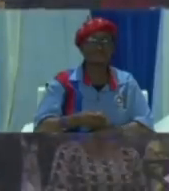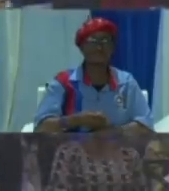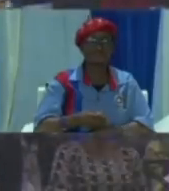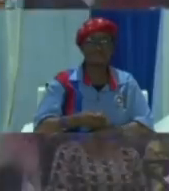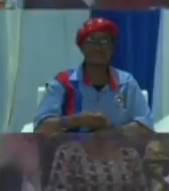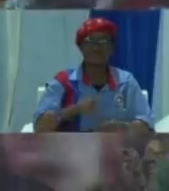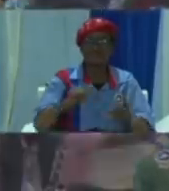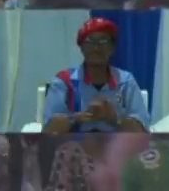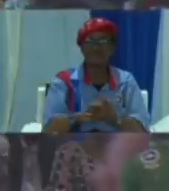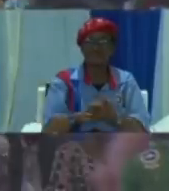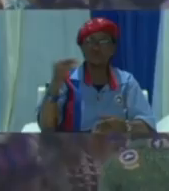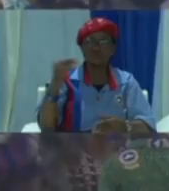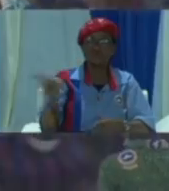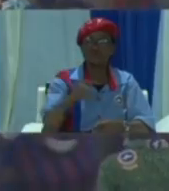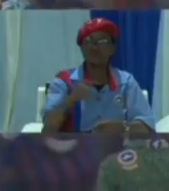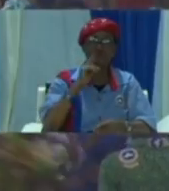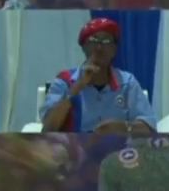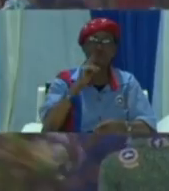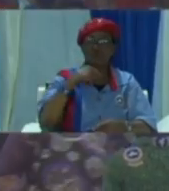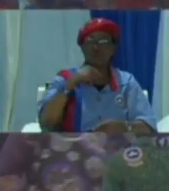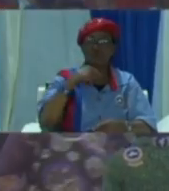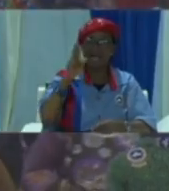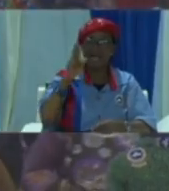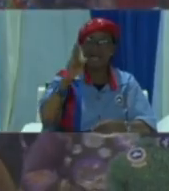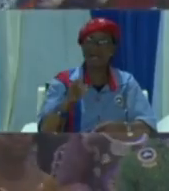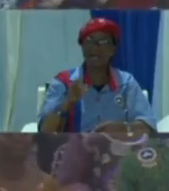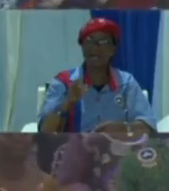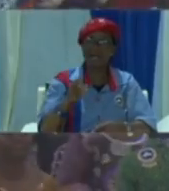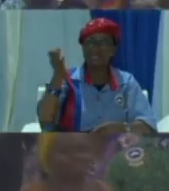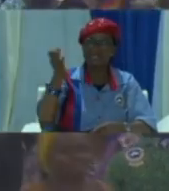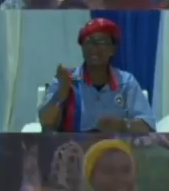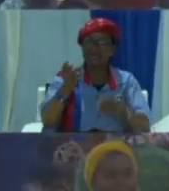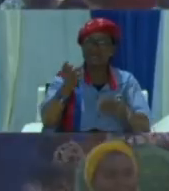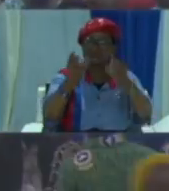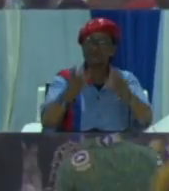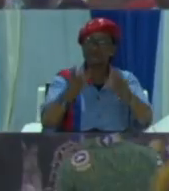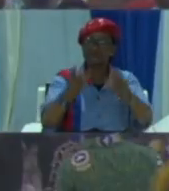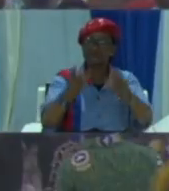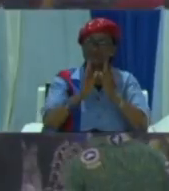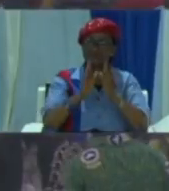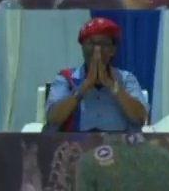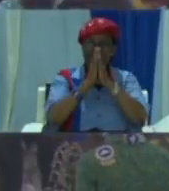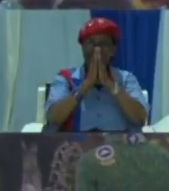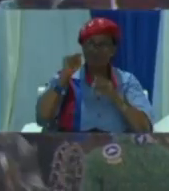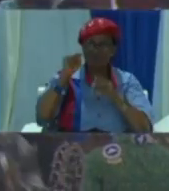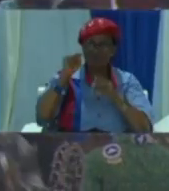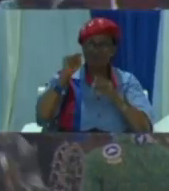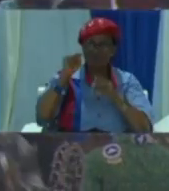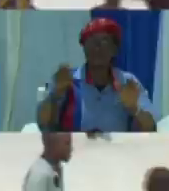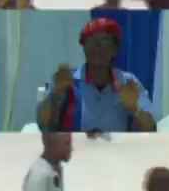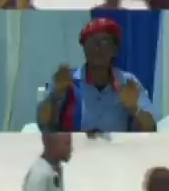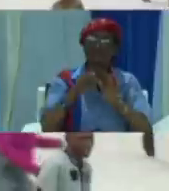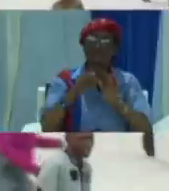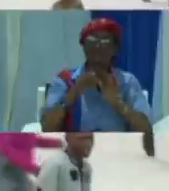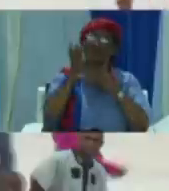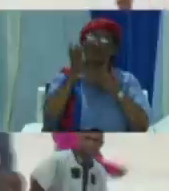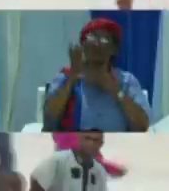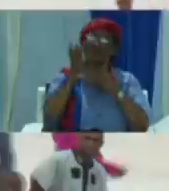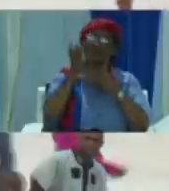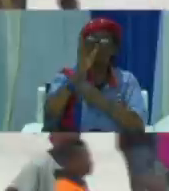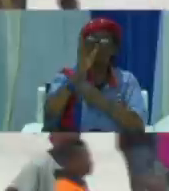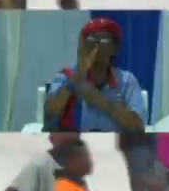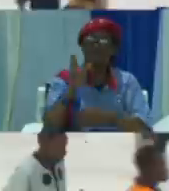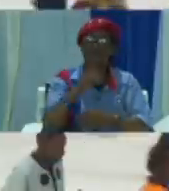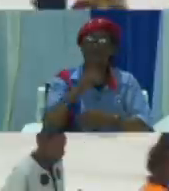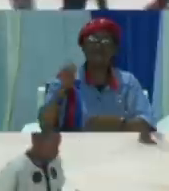Those of you who are there wanting to pray for salvation, cry to God, He will save your soul. Iwo to wa nbe to fe